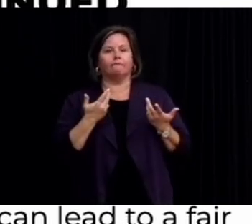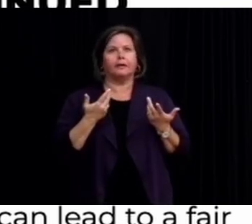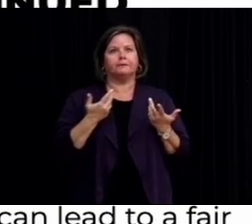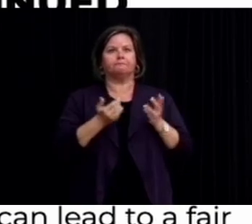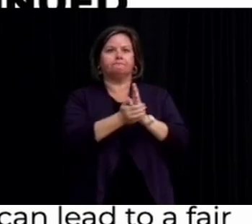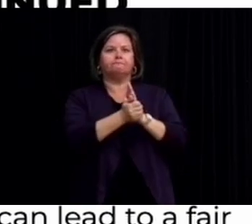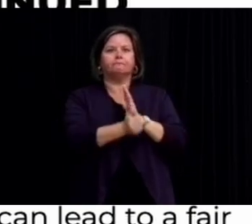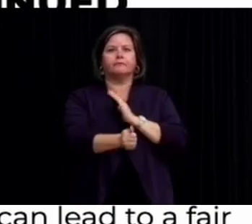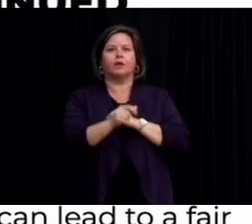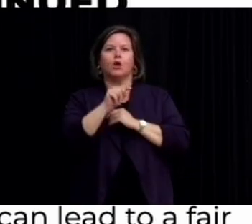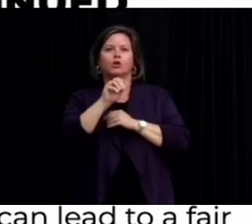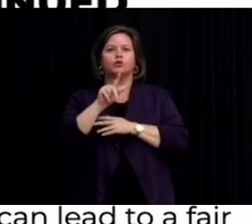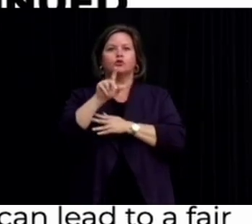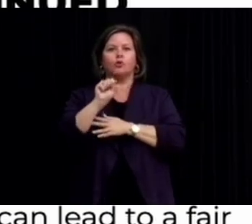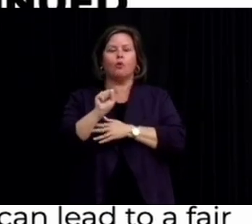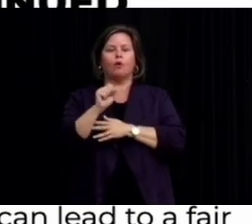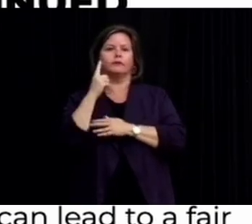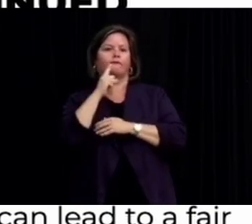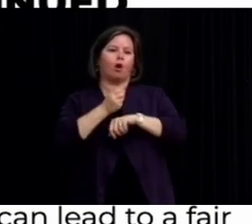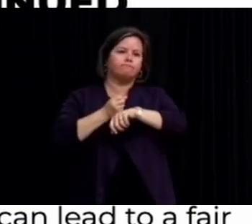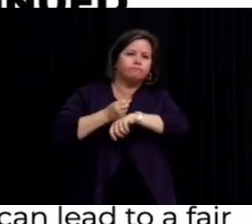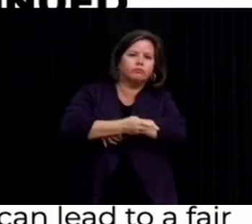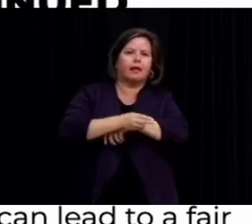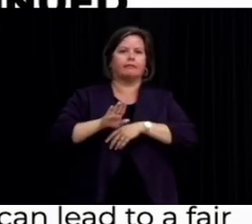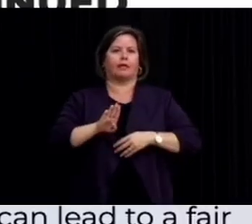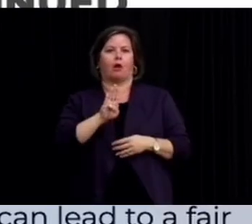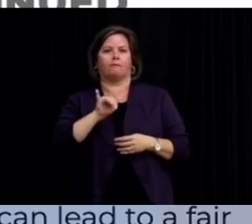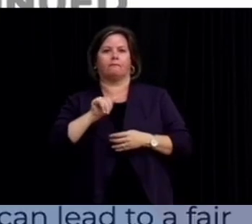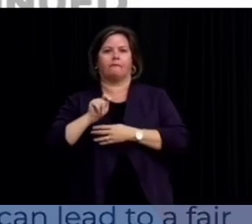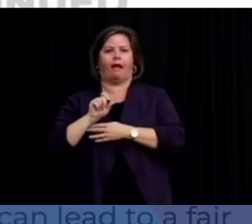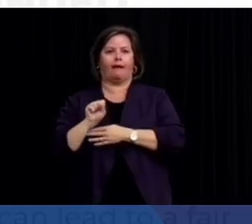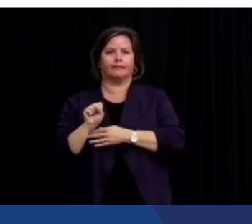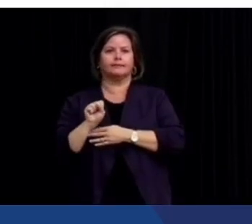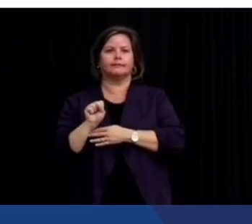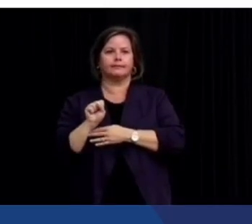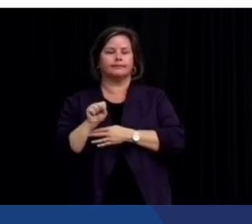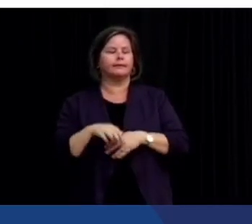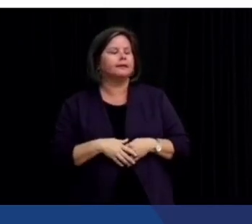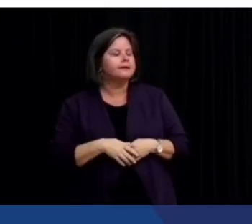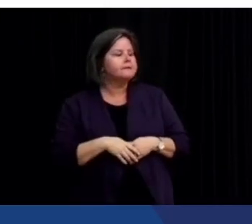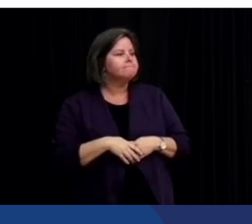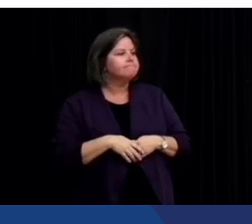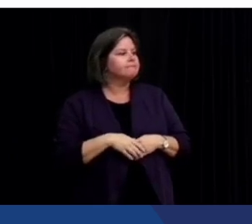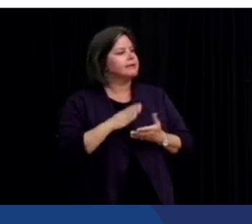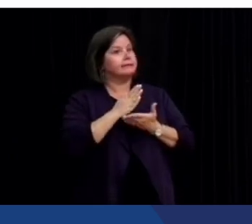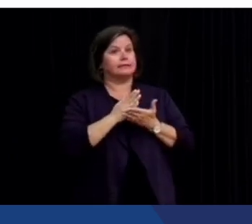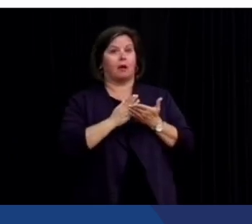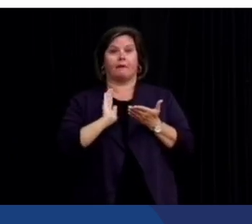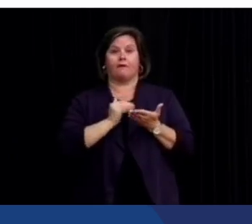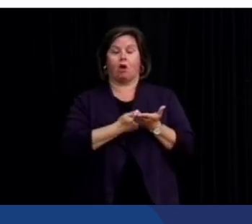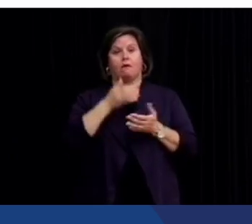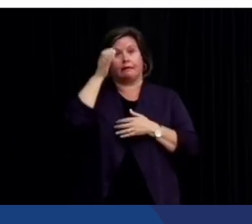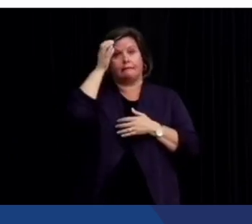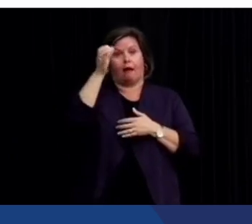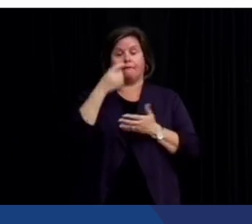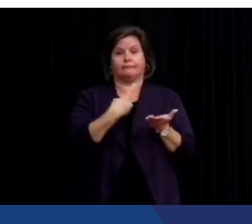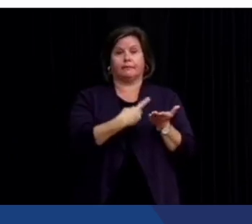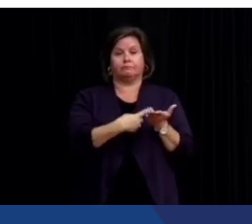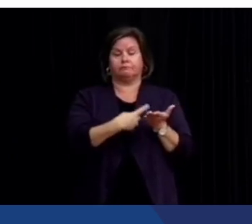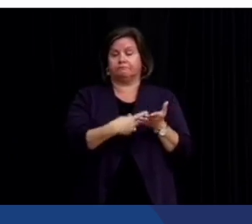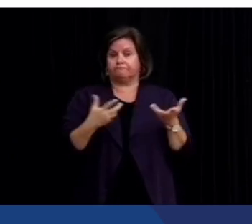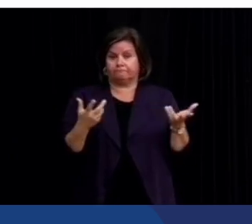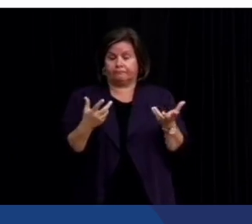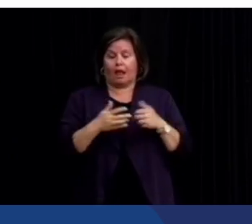use to override their biases. So just a little bit about some of the concepts that we discuss. We begin with sort of the basic